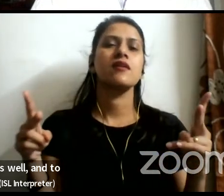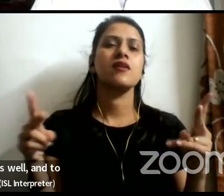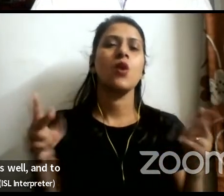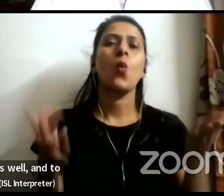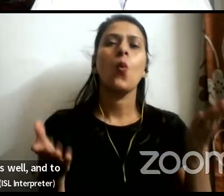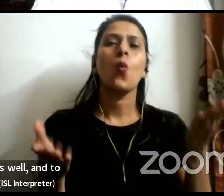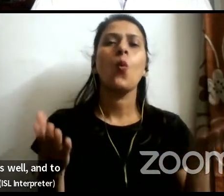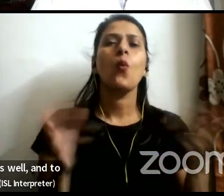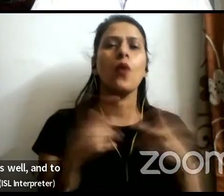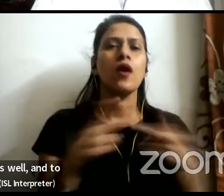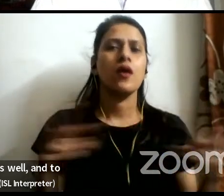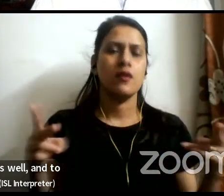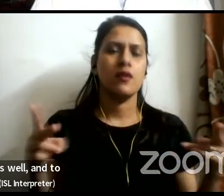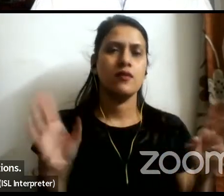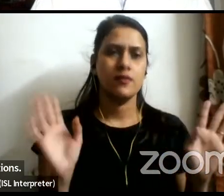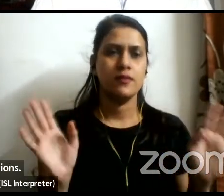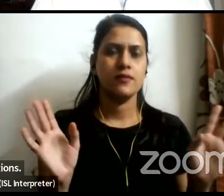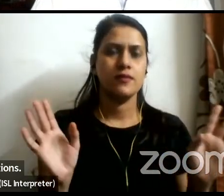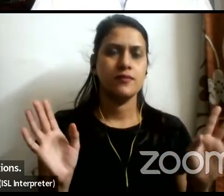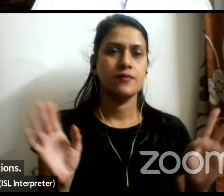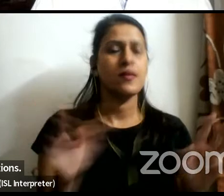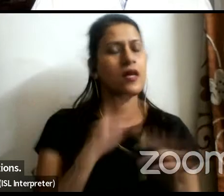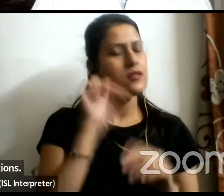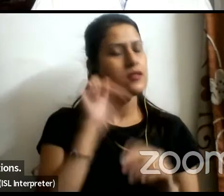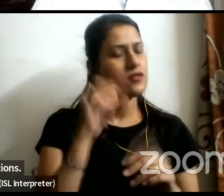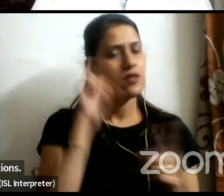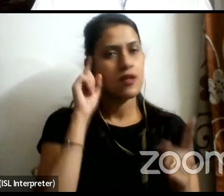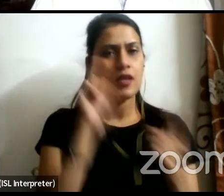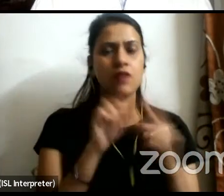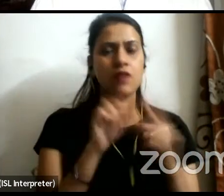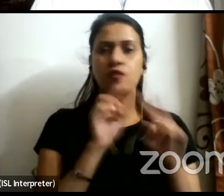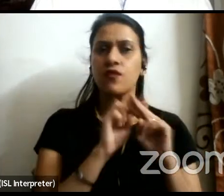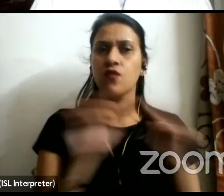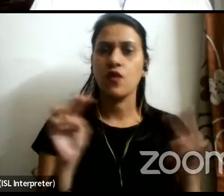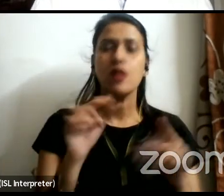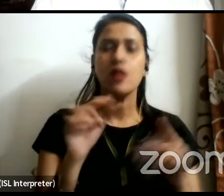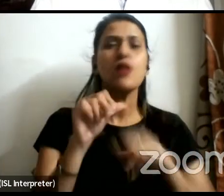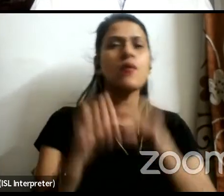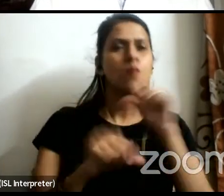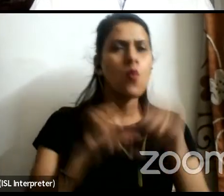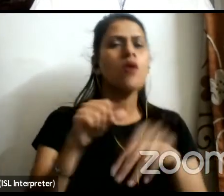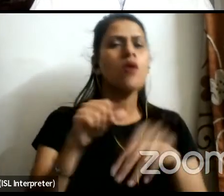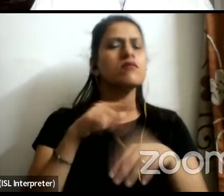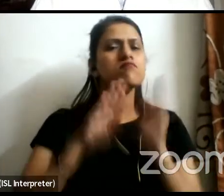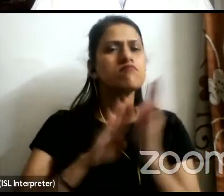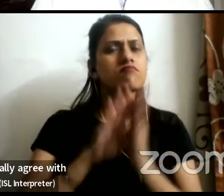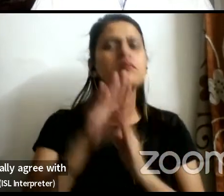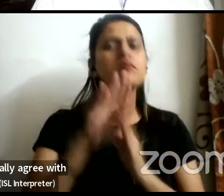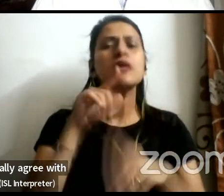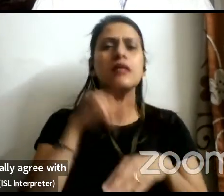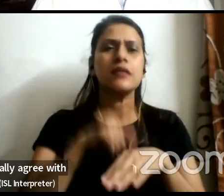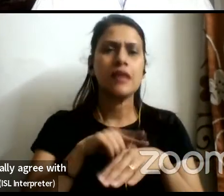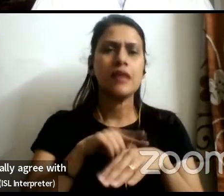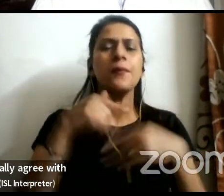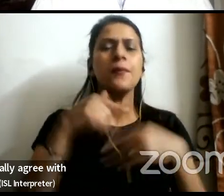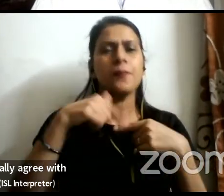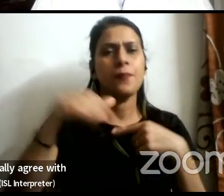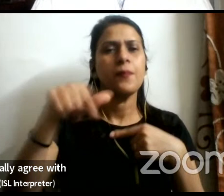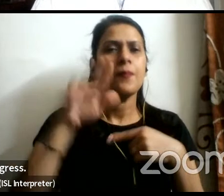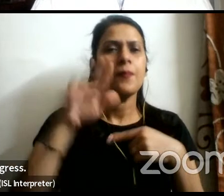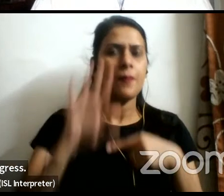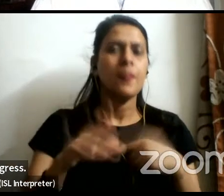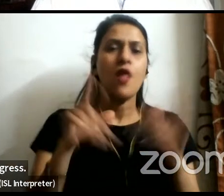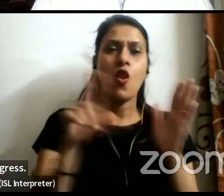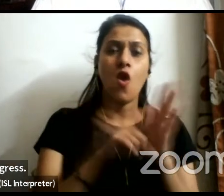seeing, and I think I totally agree with Rahul that it's a work in progress. It takes time to come up to that point where, even the EU law was much